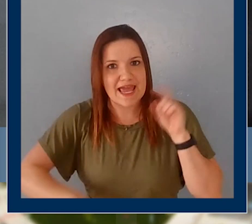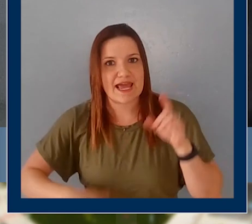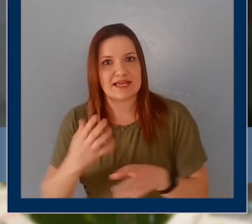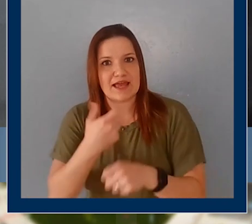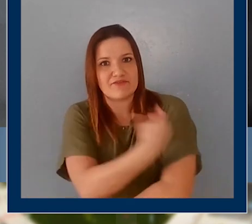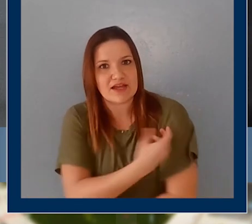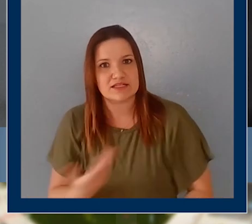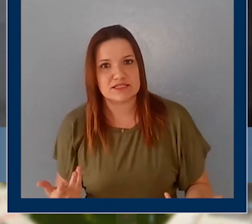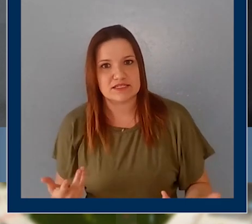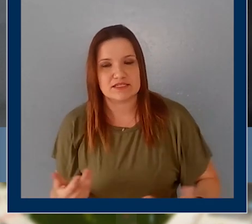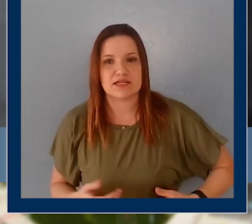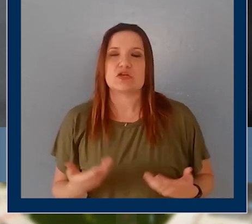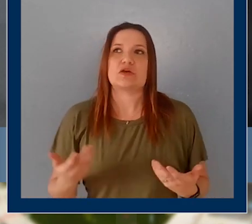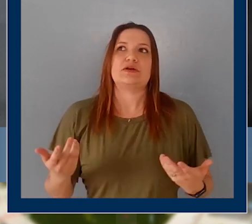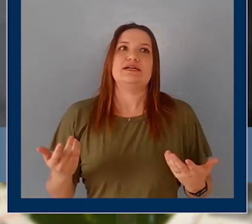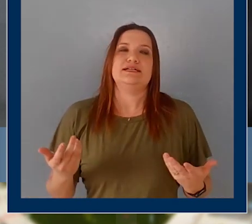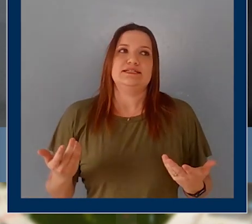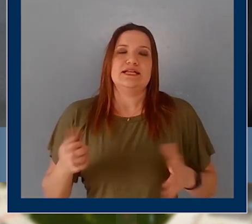members, some of them,